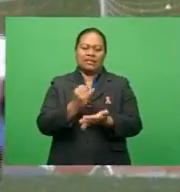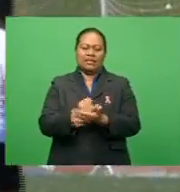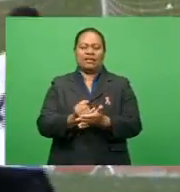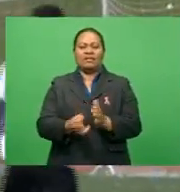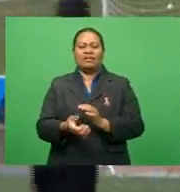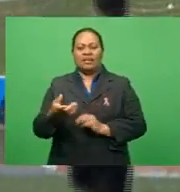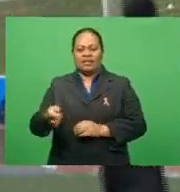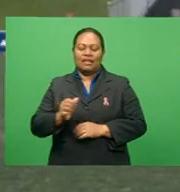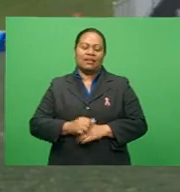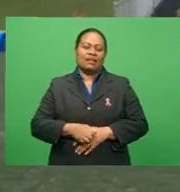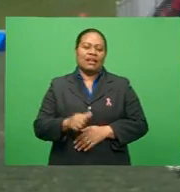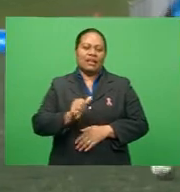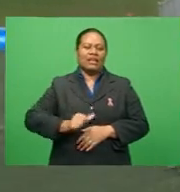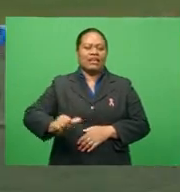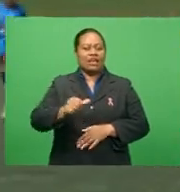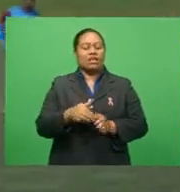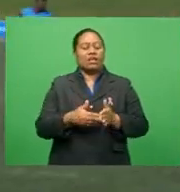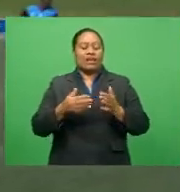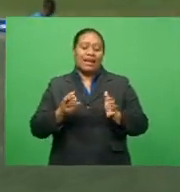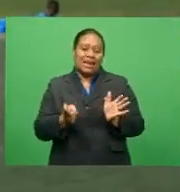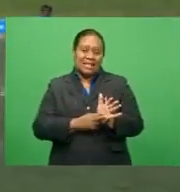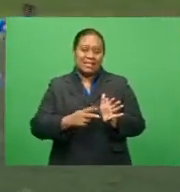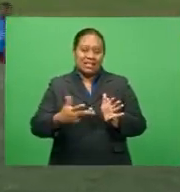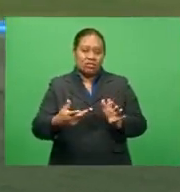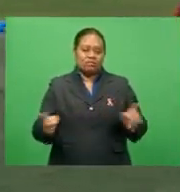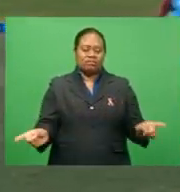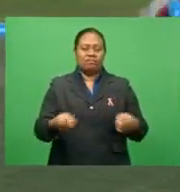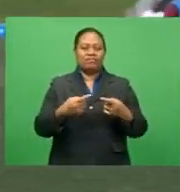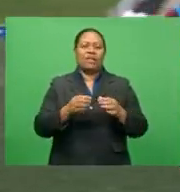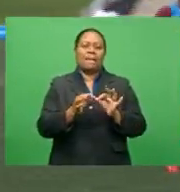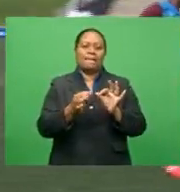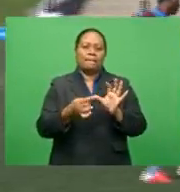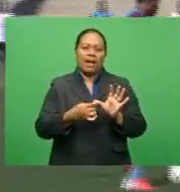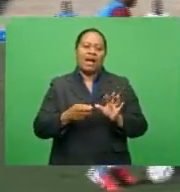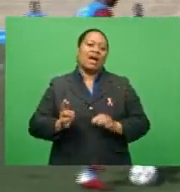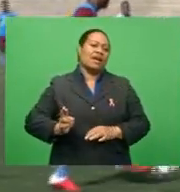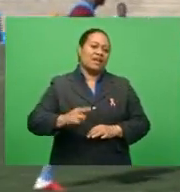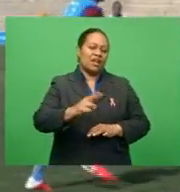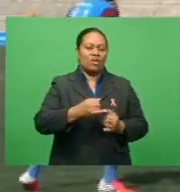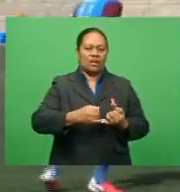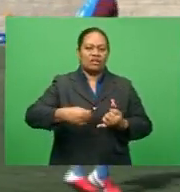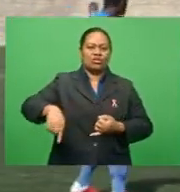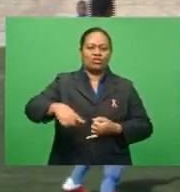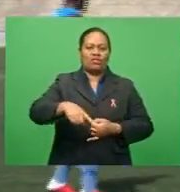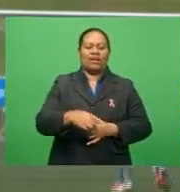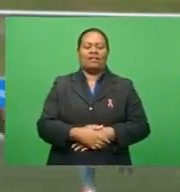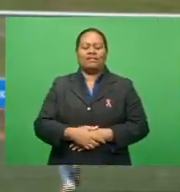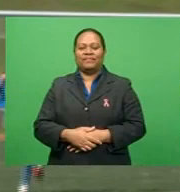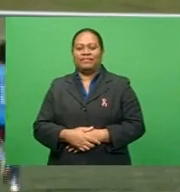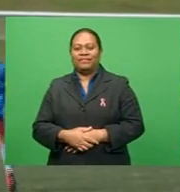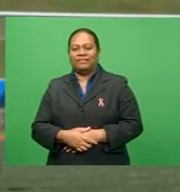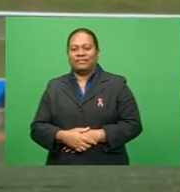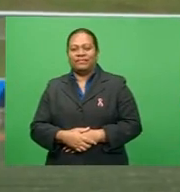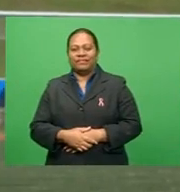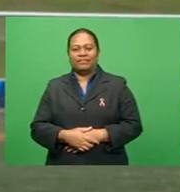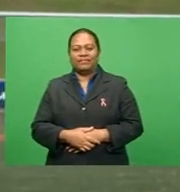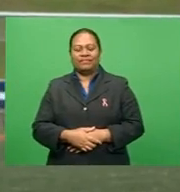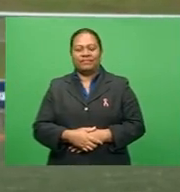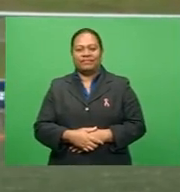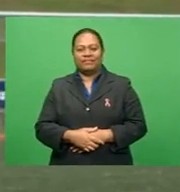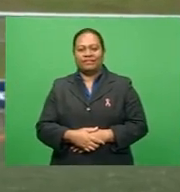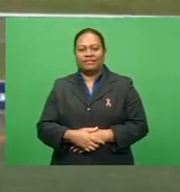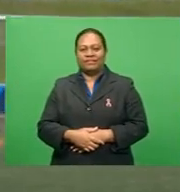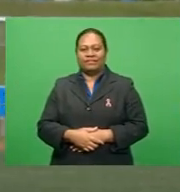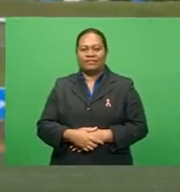this week. Masinu will face Ba while Suva takes on Rewa in the next round of the Vodafone Premier League. Karleni